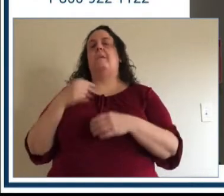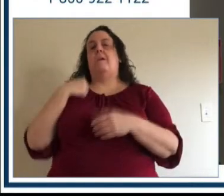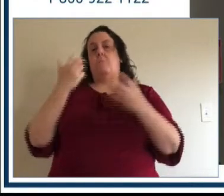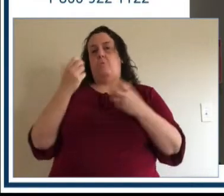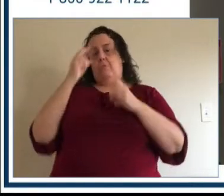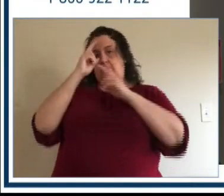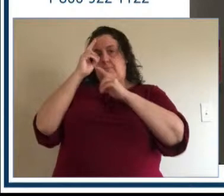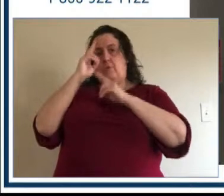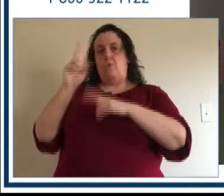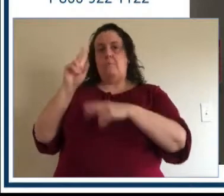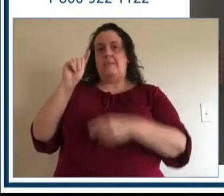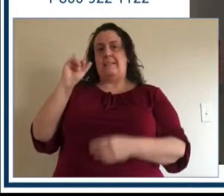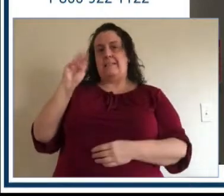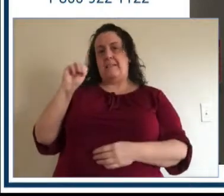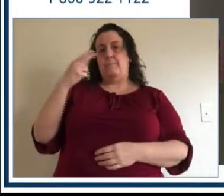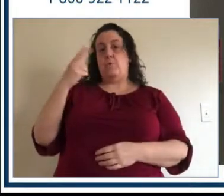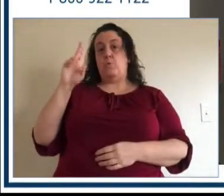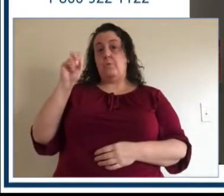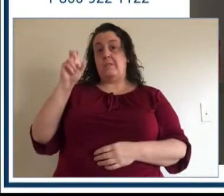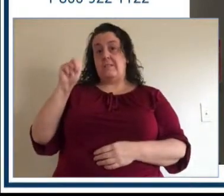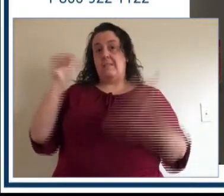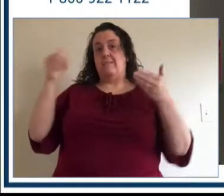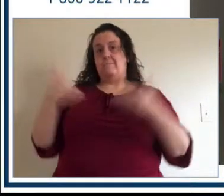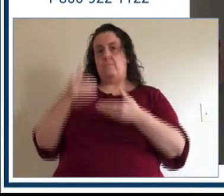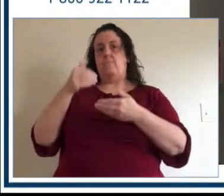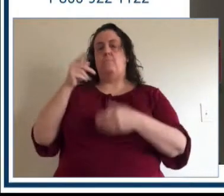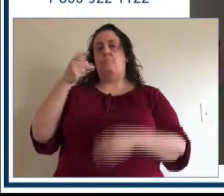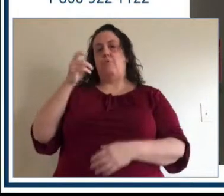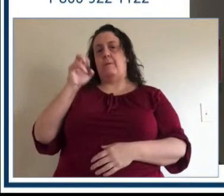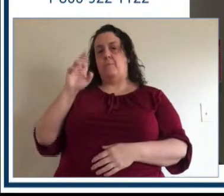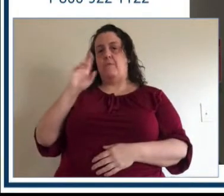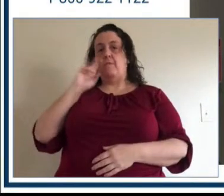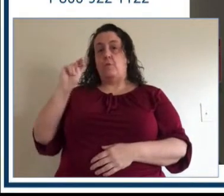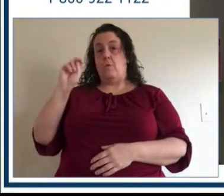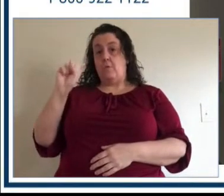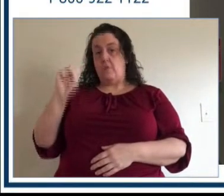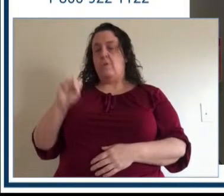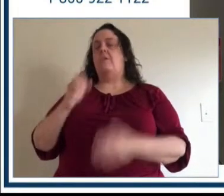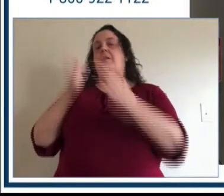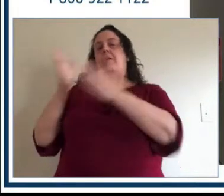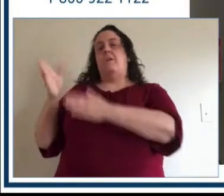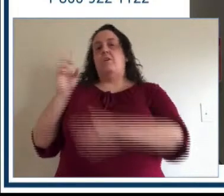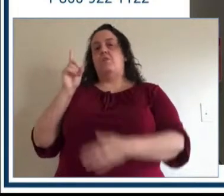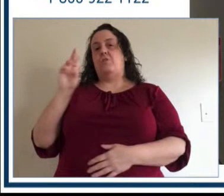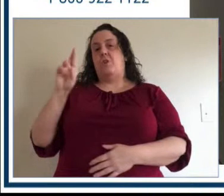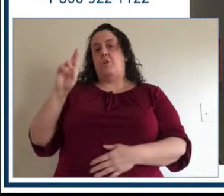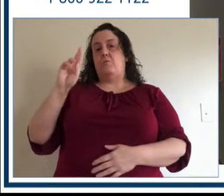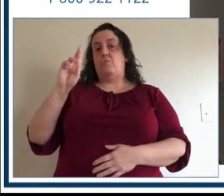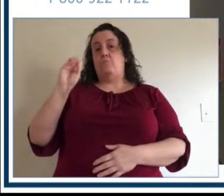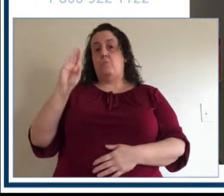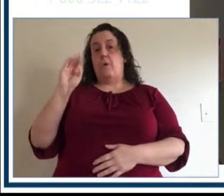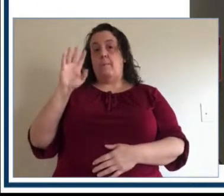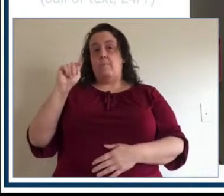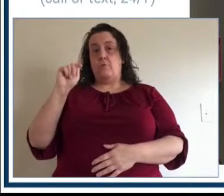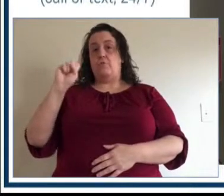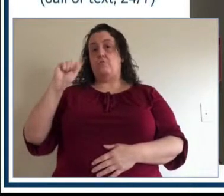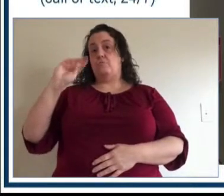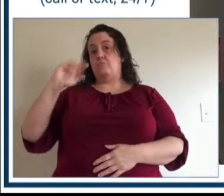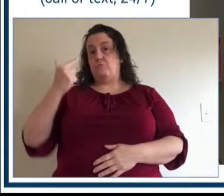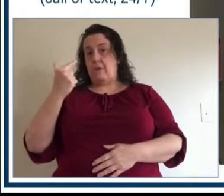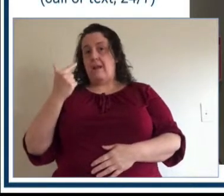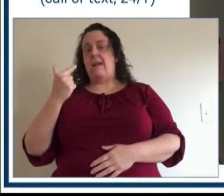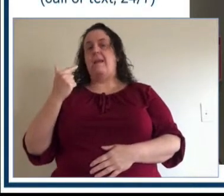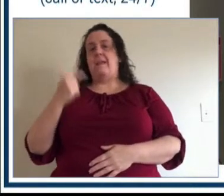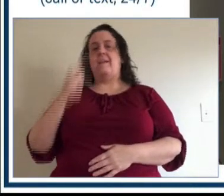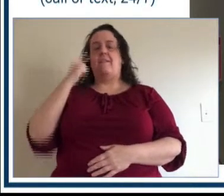Houston, Premier of the Province of Nova Scotia, and Dr. Robert Strang, Chief Medical Officer of Health for Nova Scotia. We're also joined today by